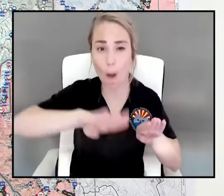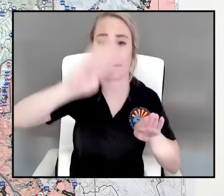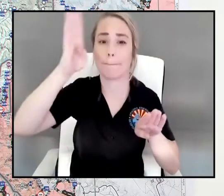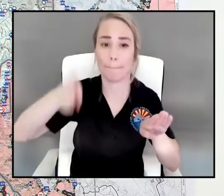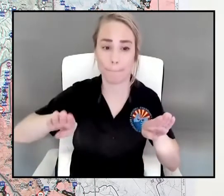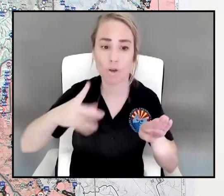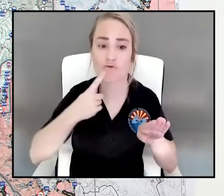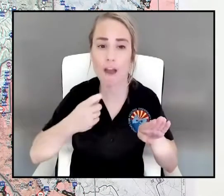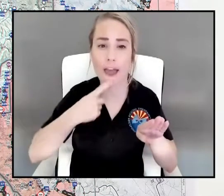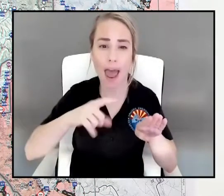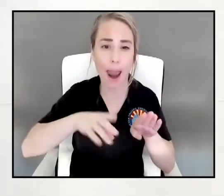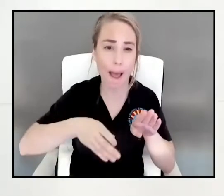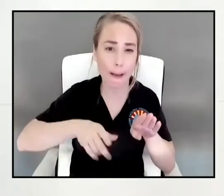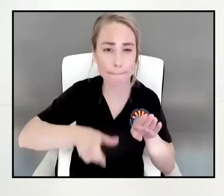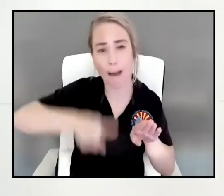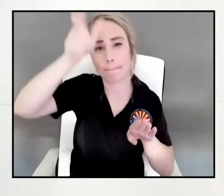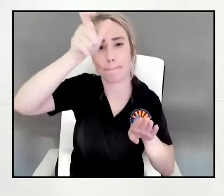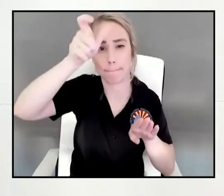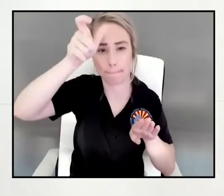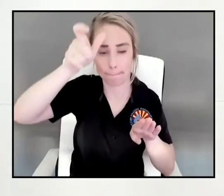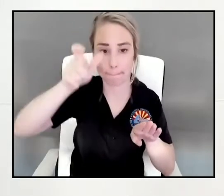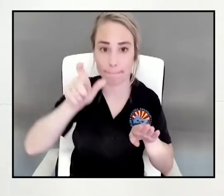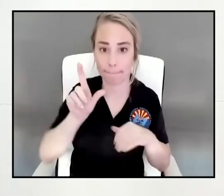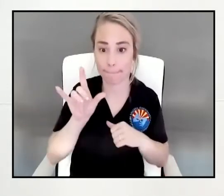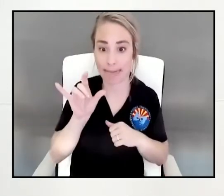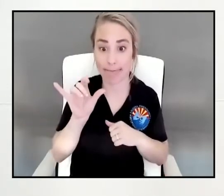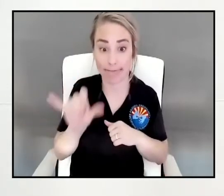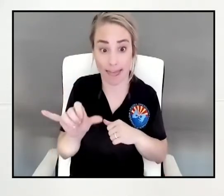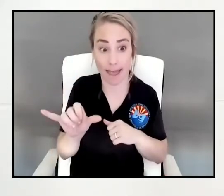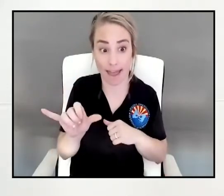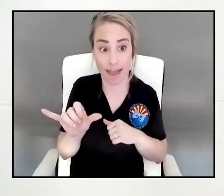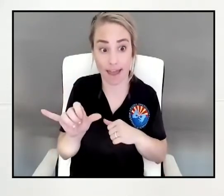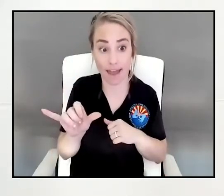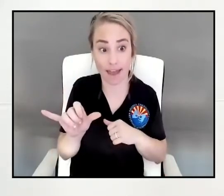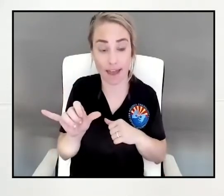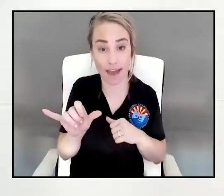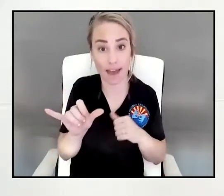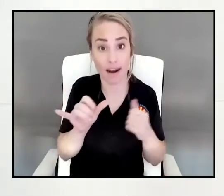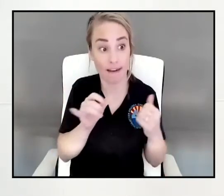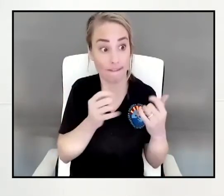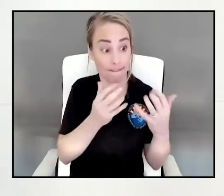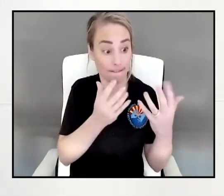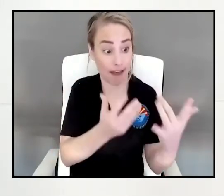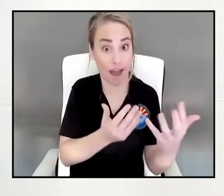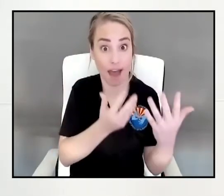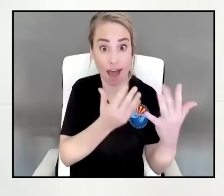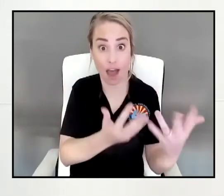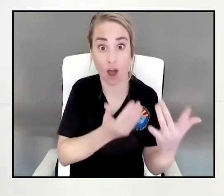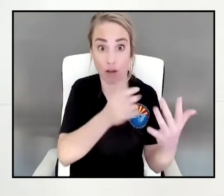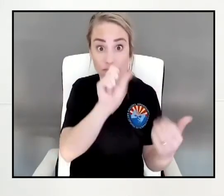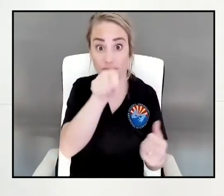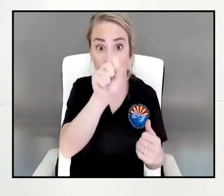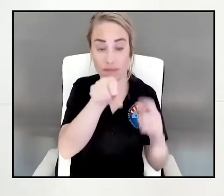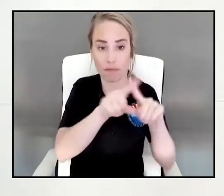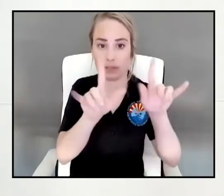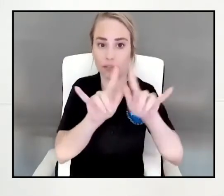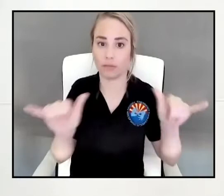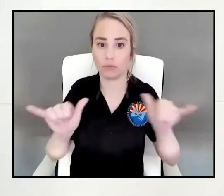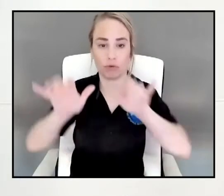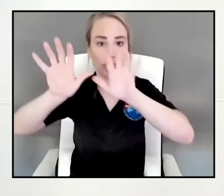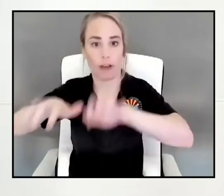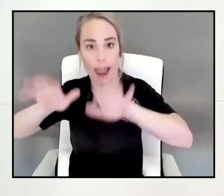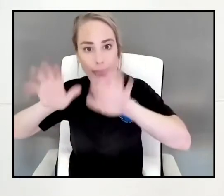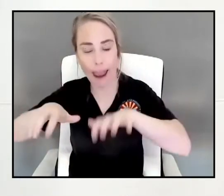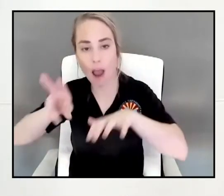line. And that is where we started the fire was going on, and that's when we started getting the rain and the flooding.